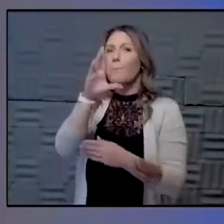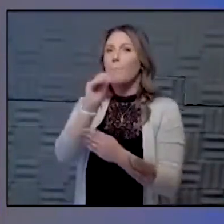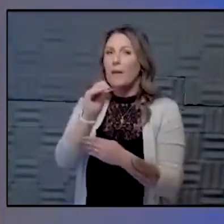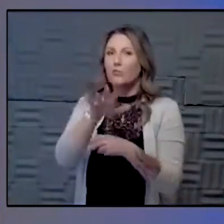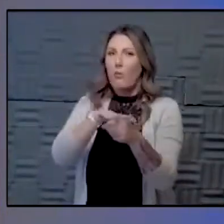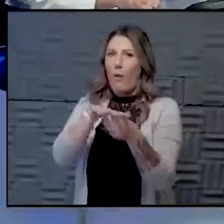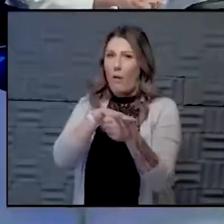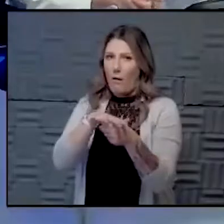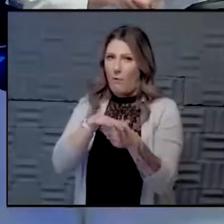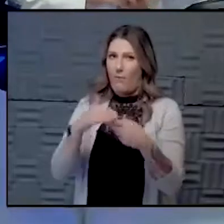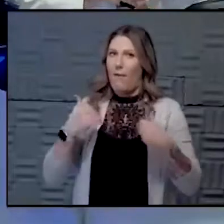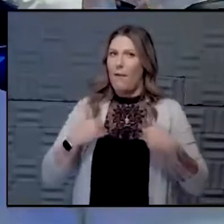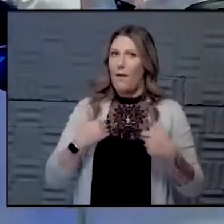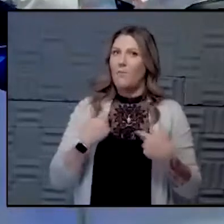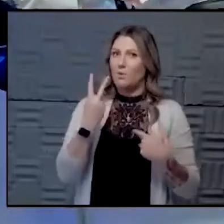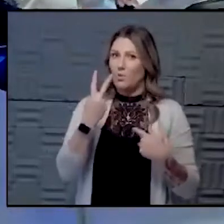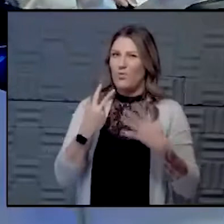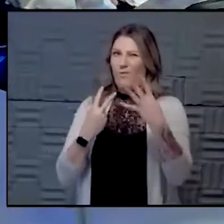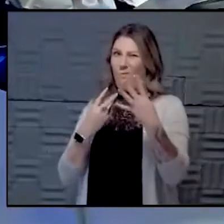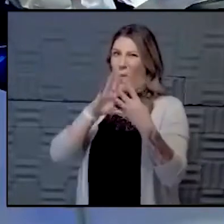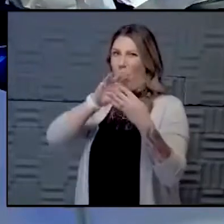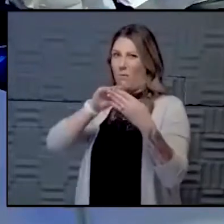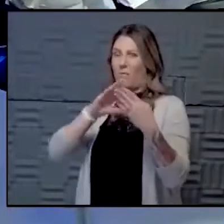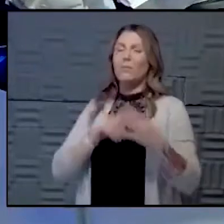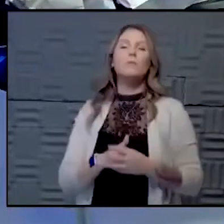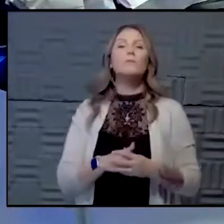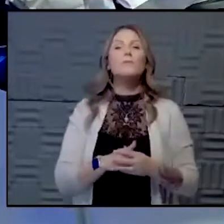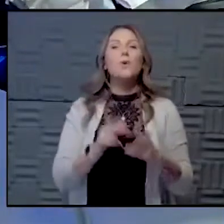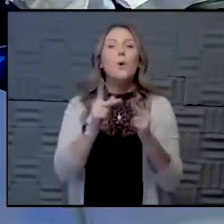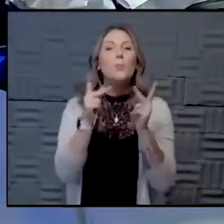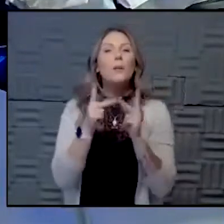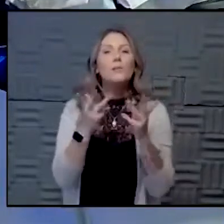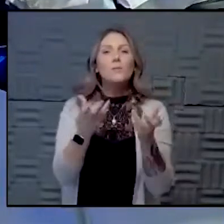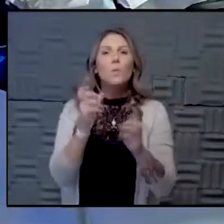Okay. So places you want to go if you're going to have a stroke, and that's going to be